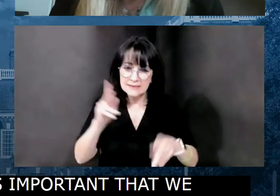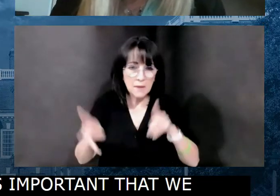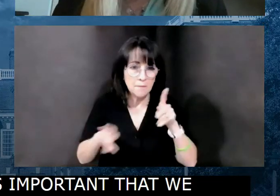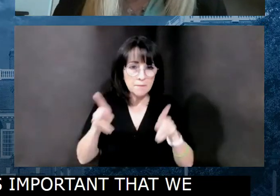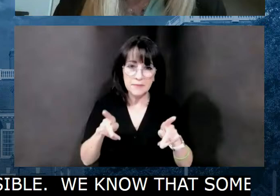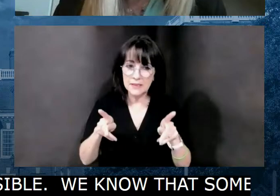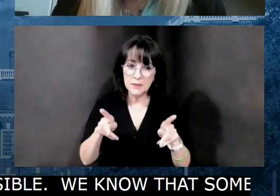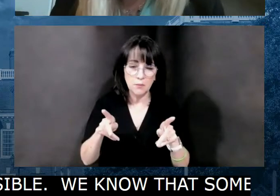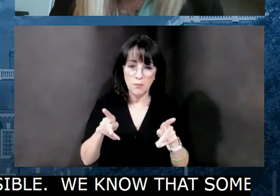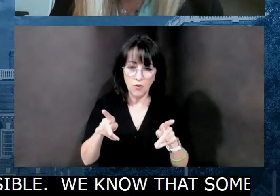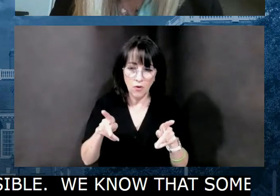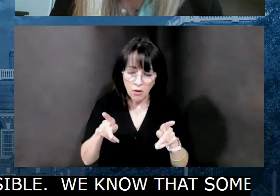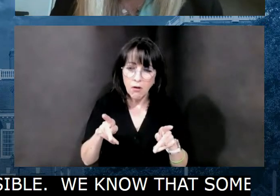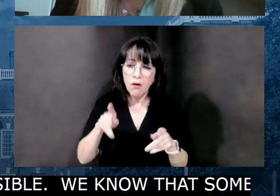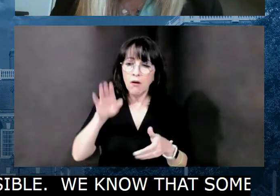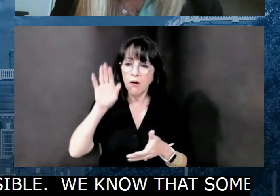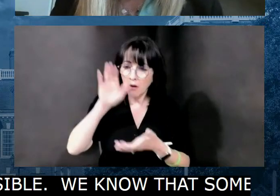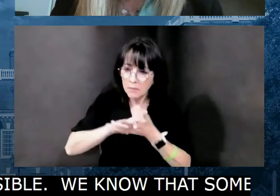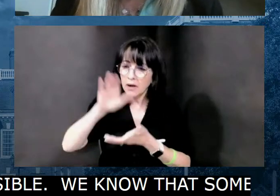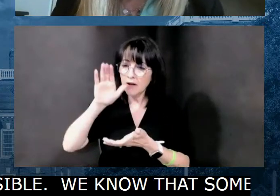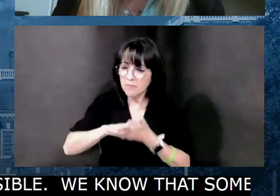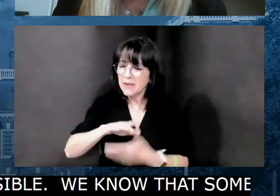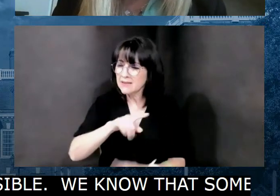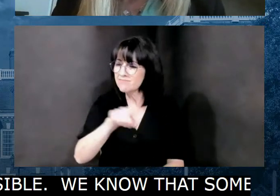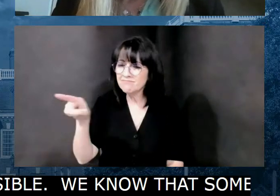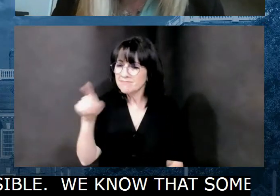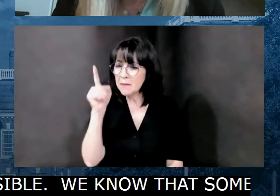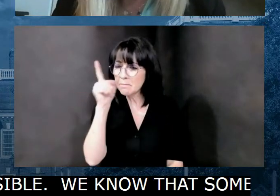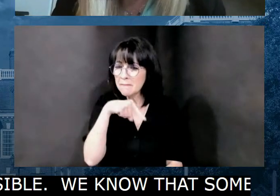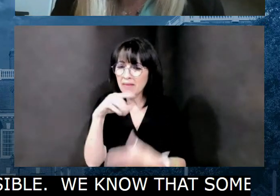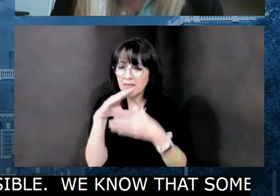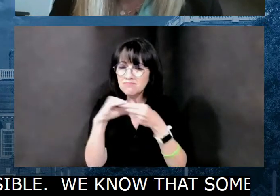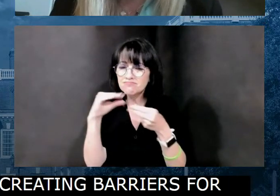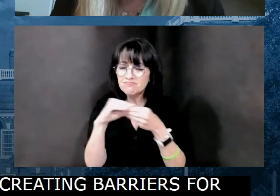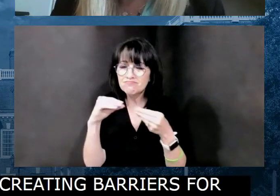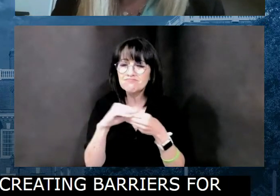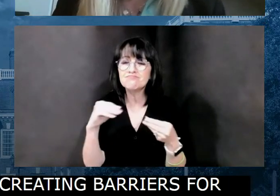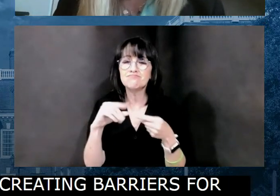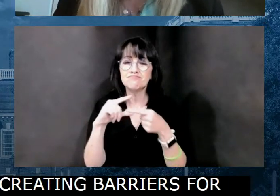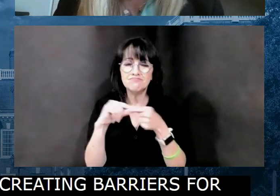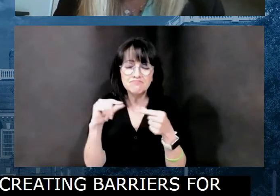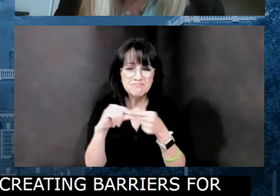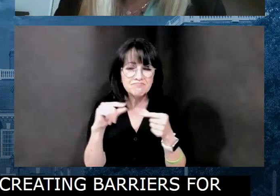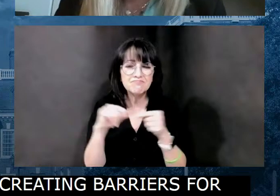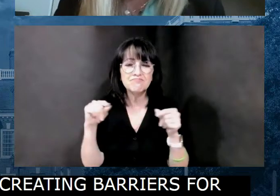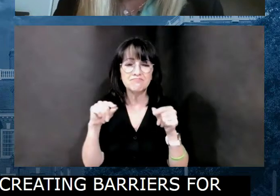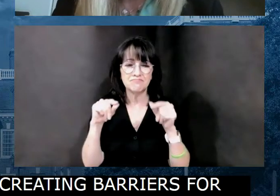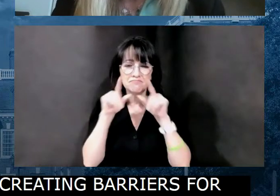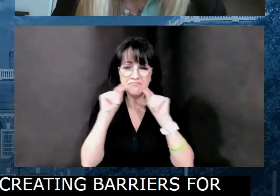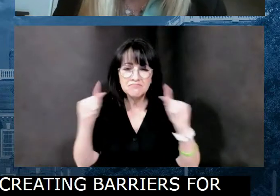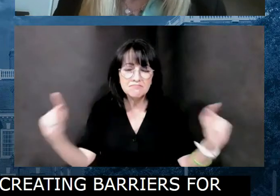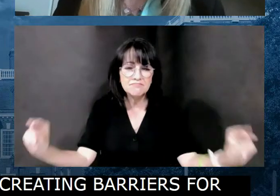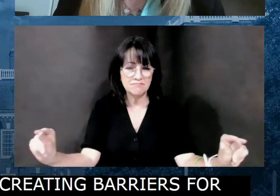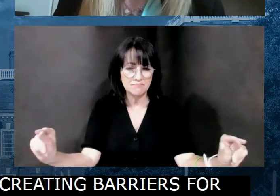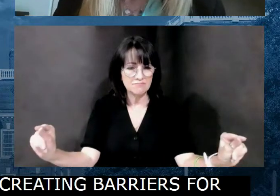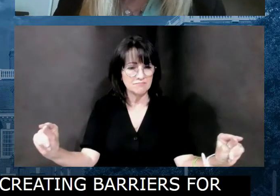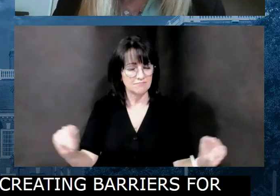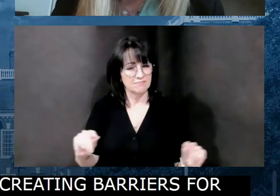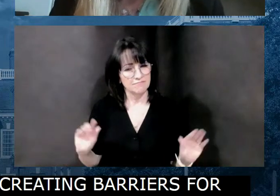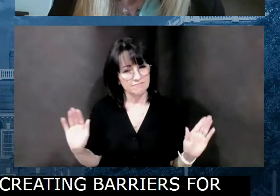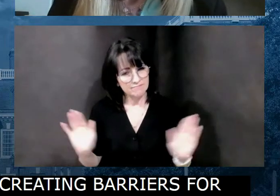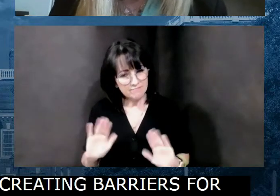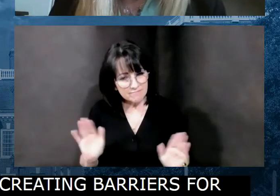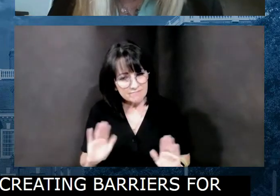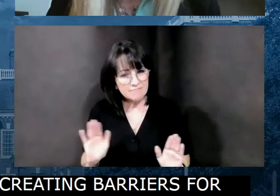are creating barriers for those who haven't gotten vaccinated yet to take the step to get